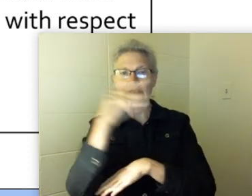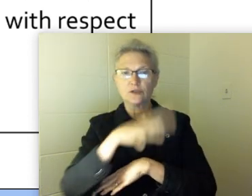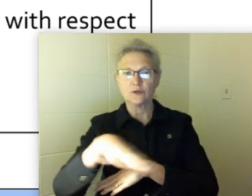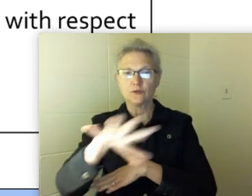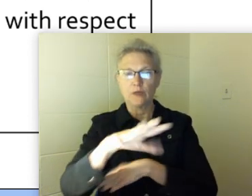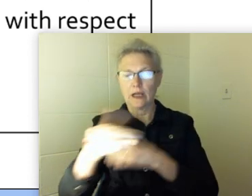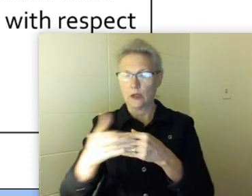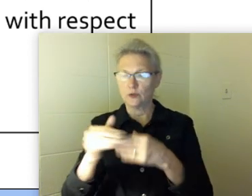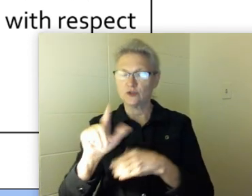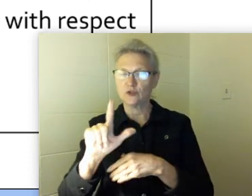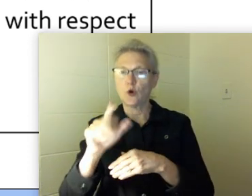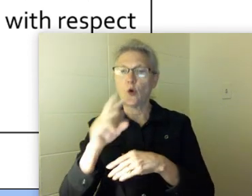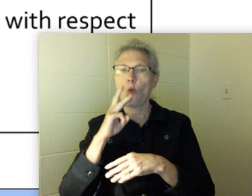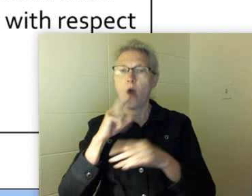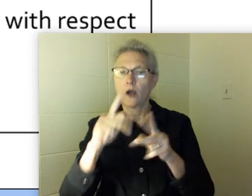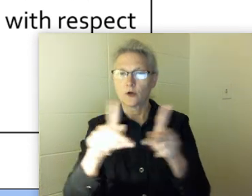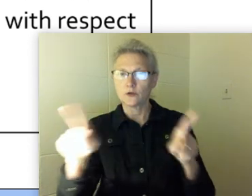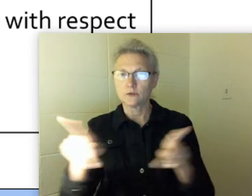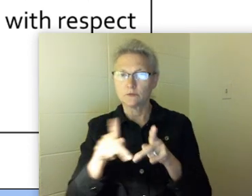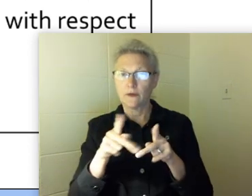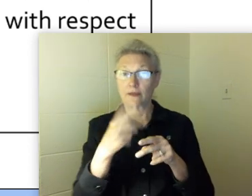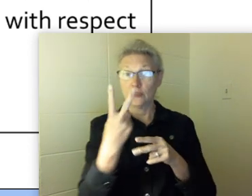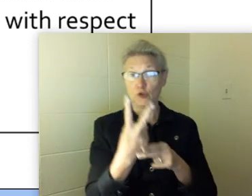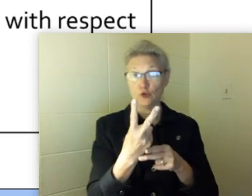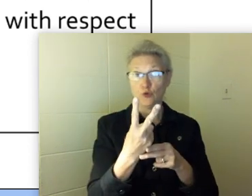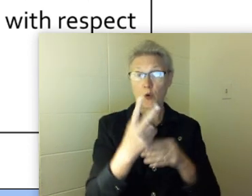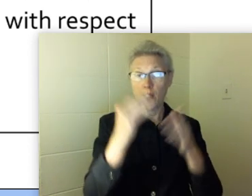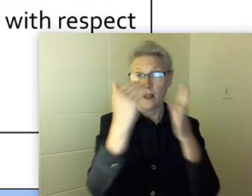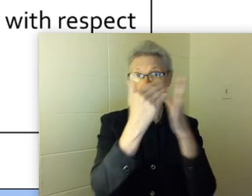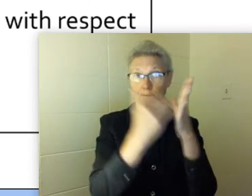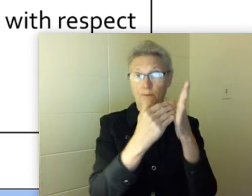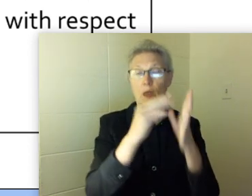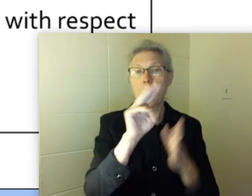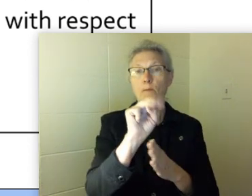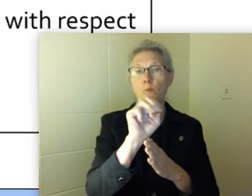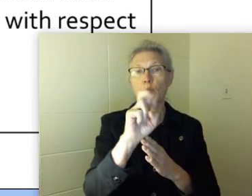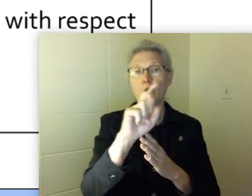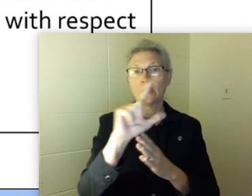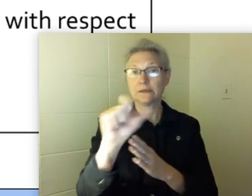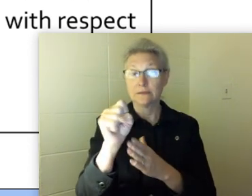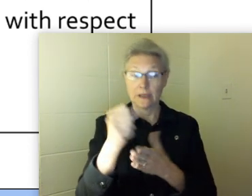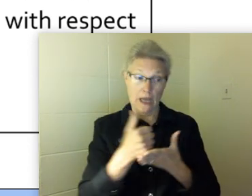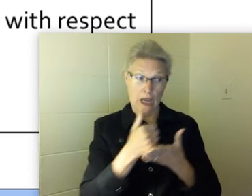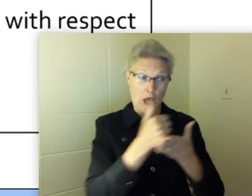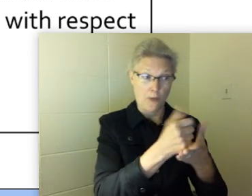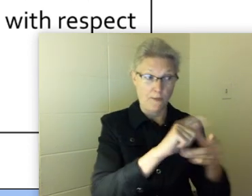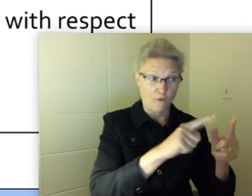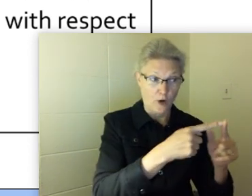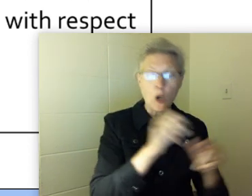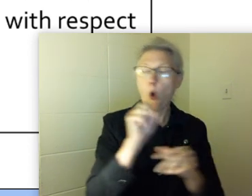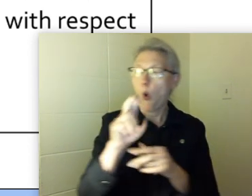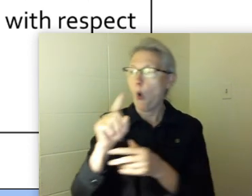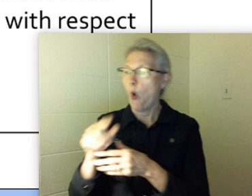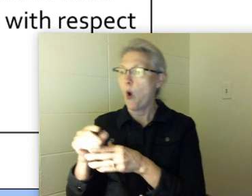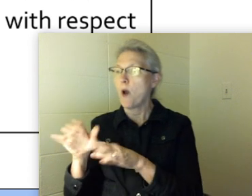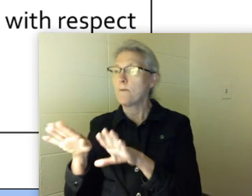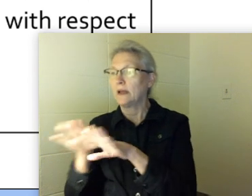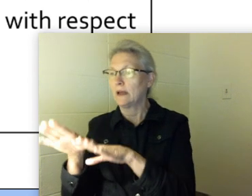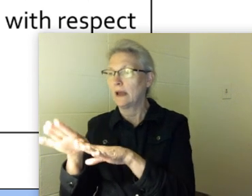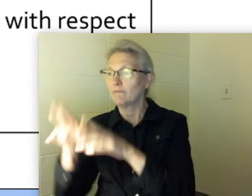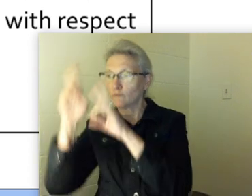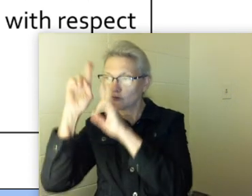lake. And then the 2 morals you can choose from are to help a friend in need or treat others with